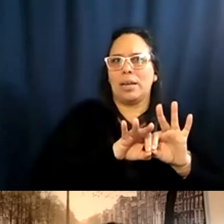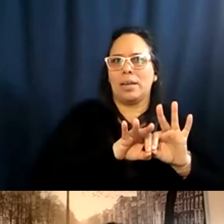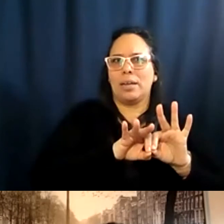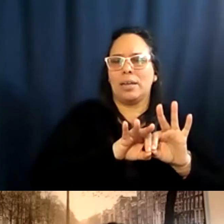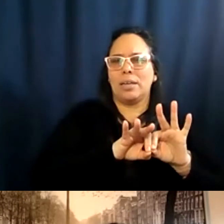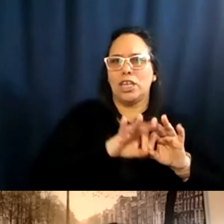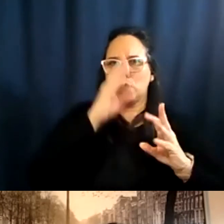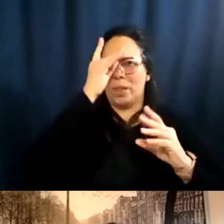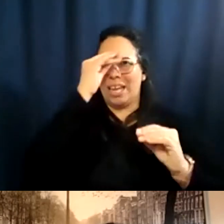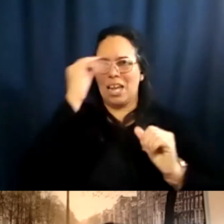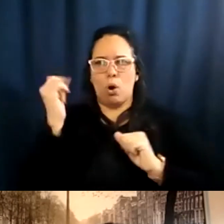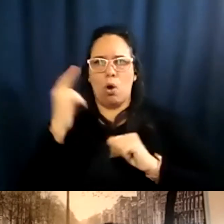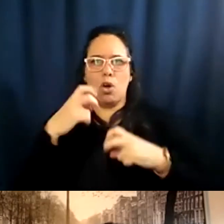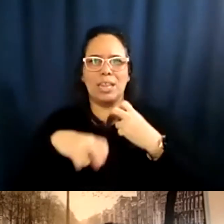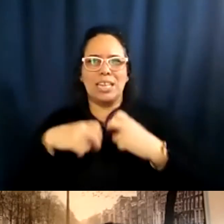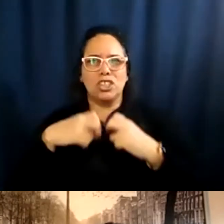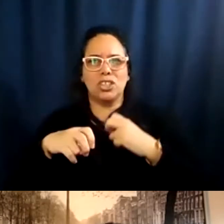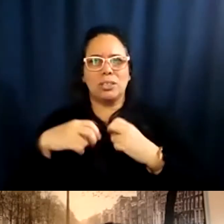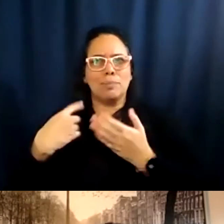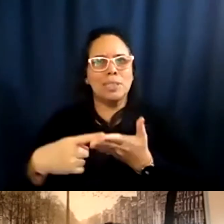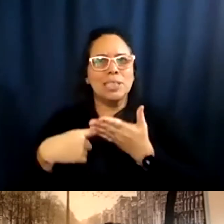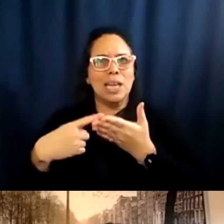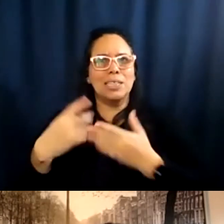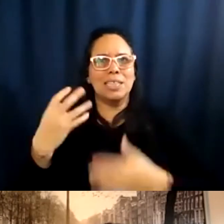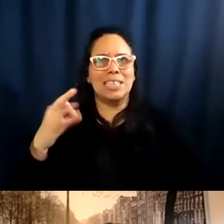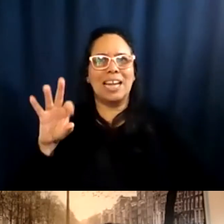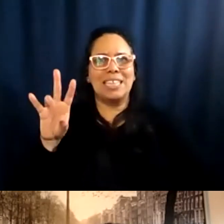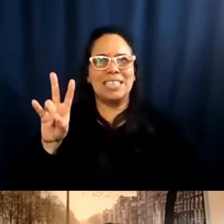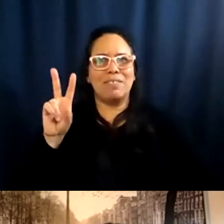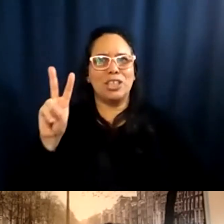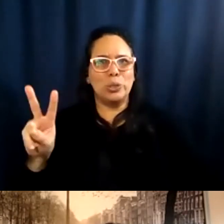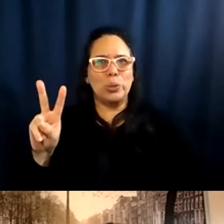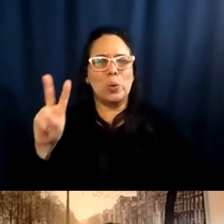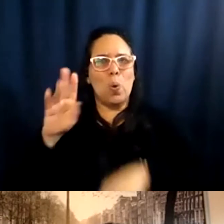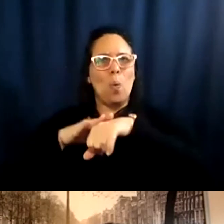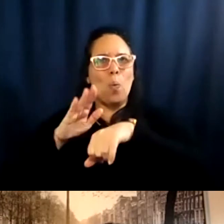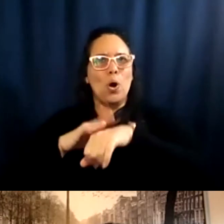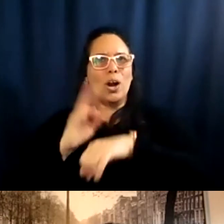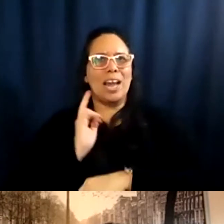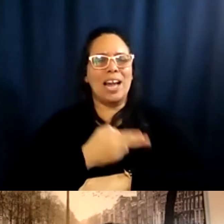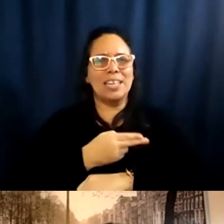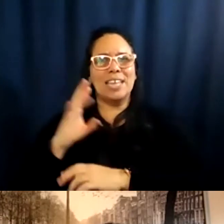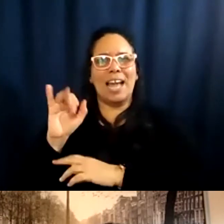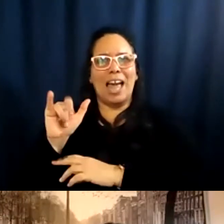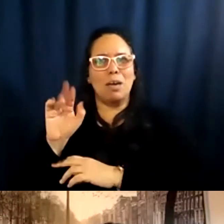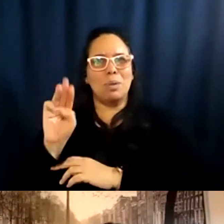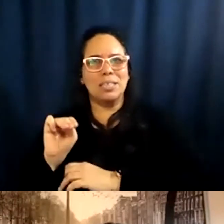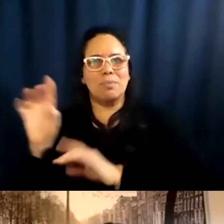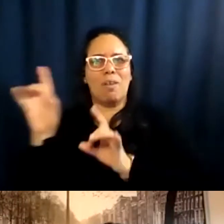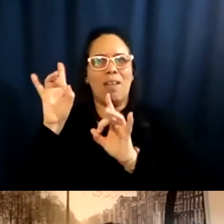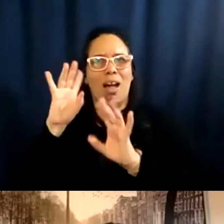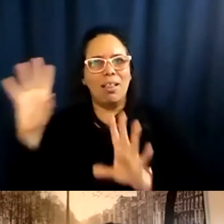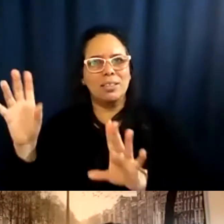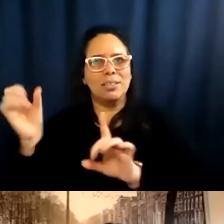that she's talking about in 1972, warning us massive problems with racism, capitalist exploitation, violence, and